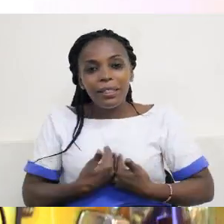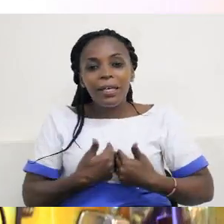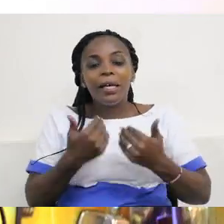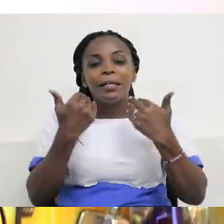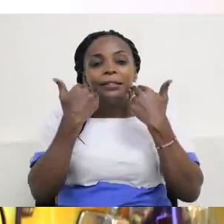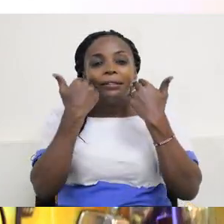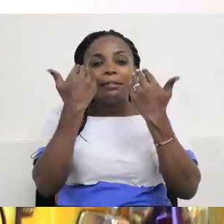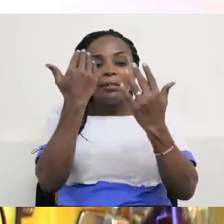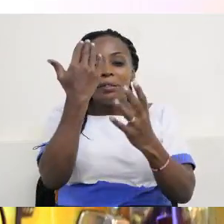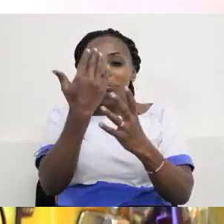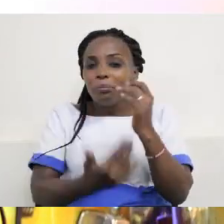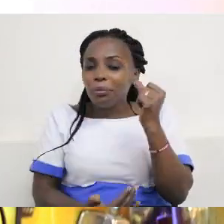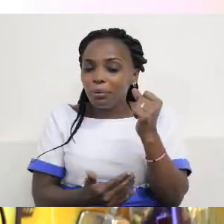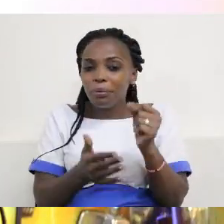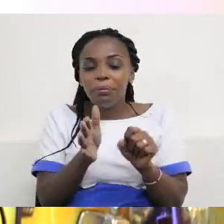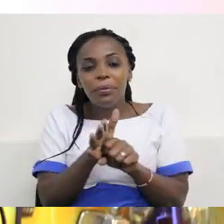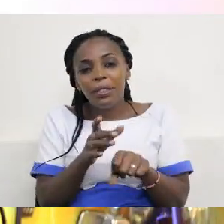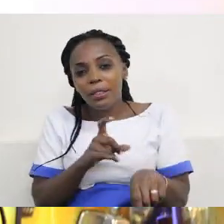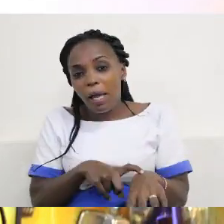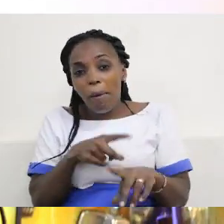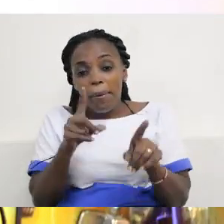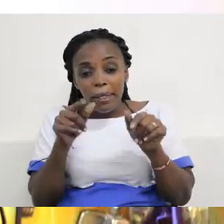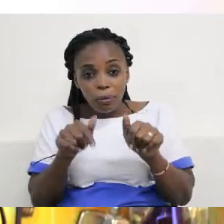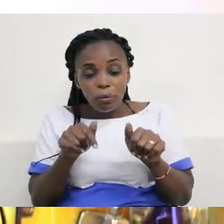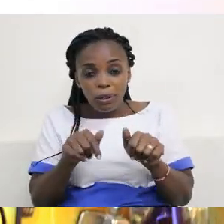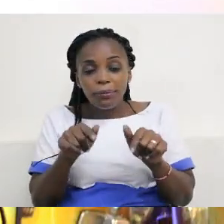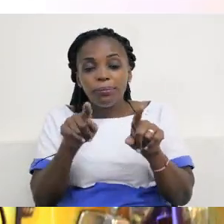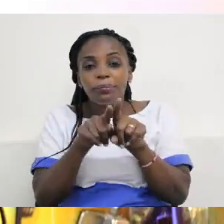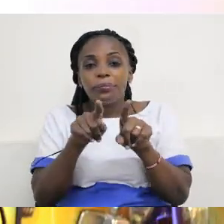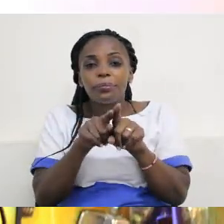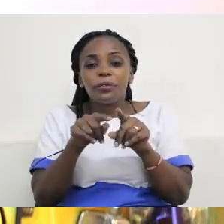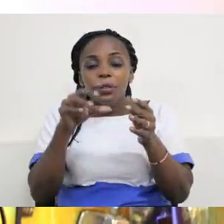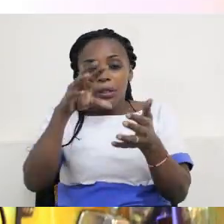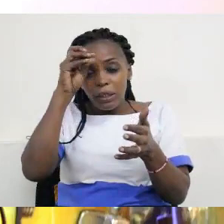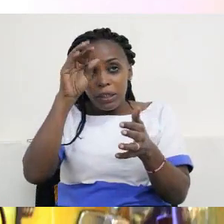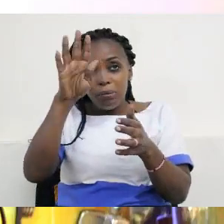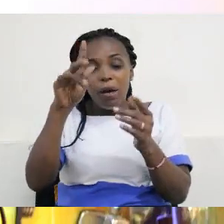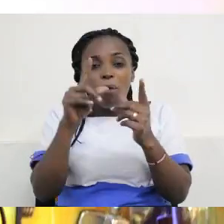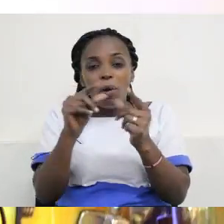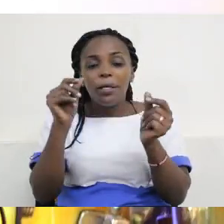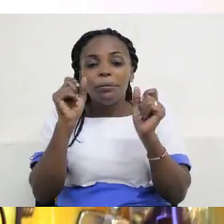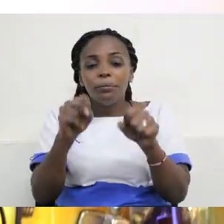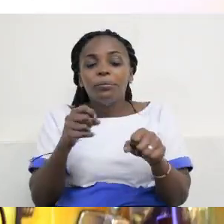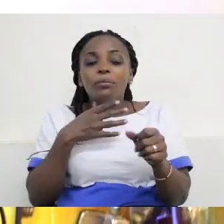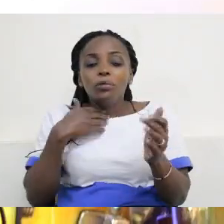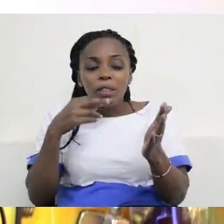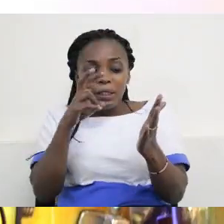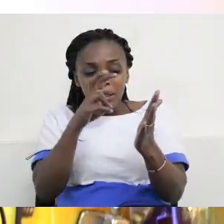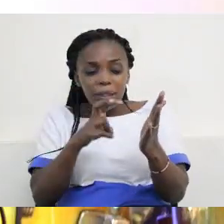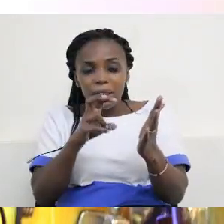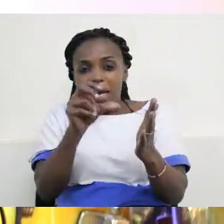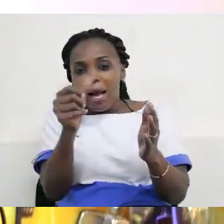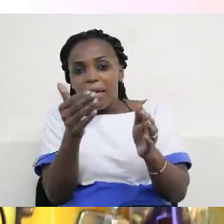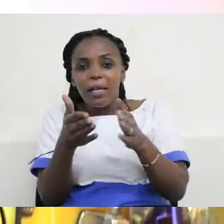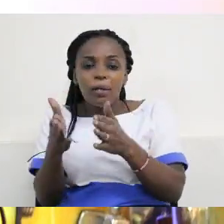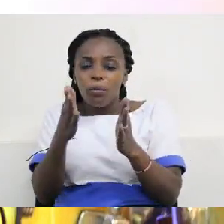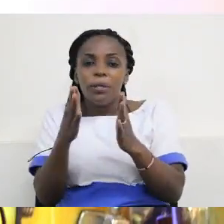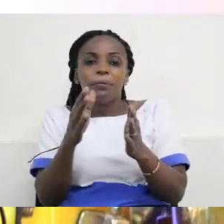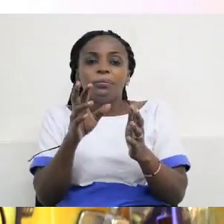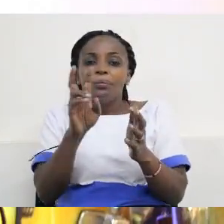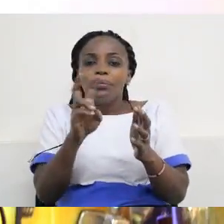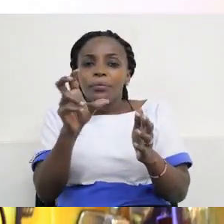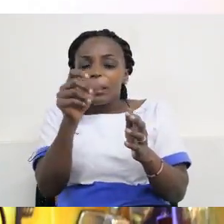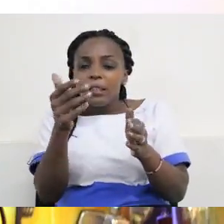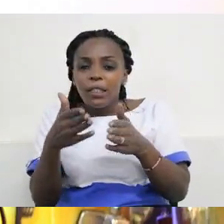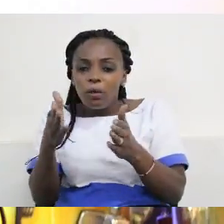distressed and discouraged. But today, as we dig into the Word of God, we want to see another way, a different way